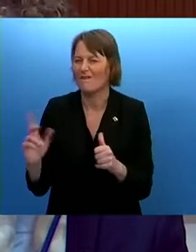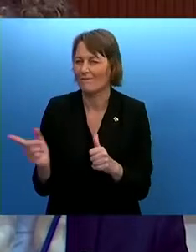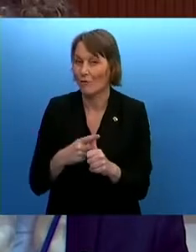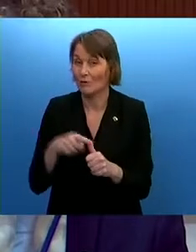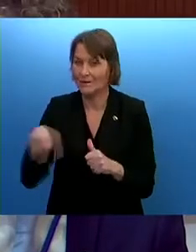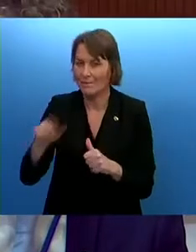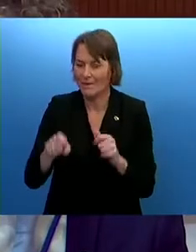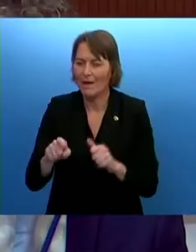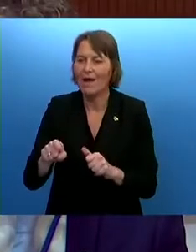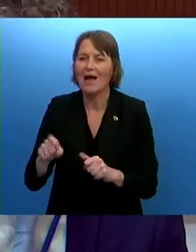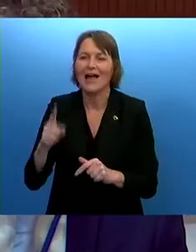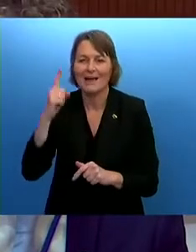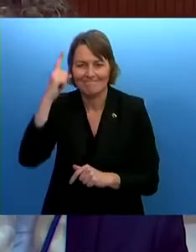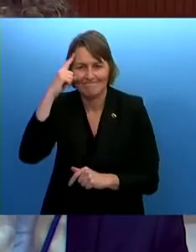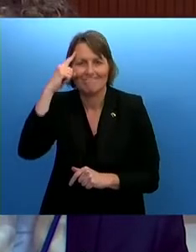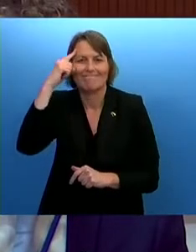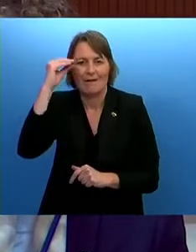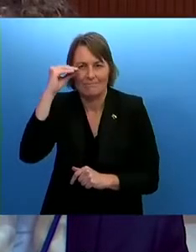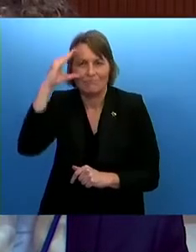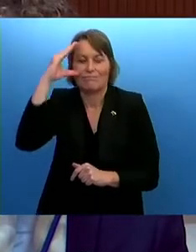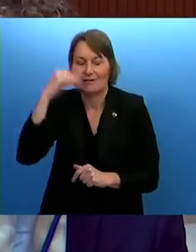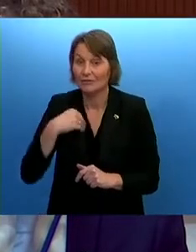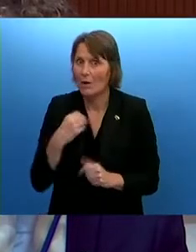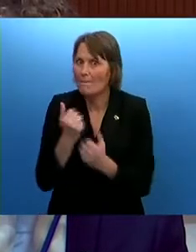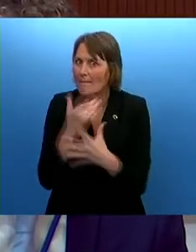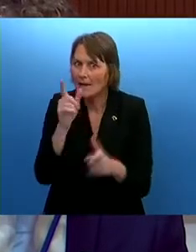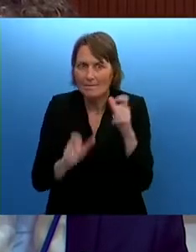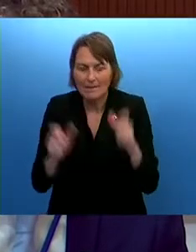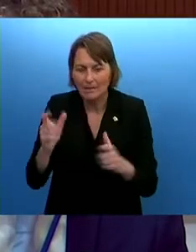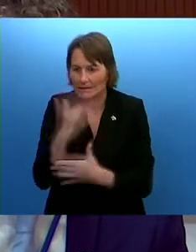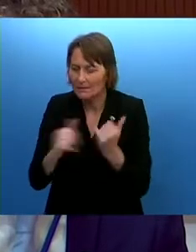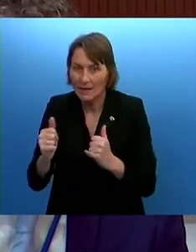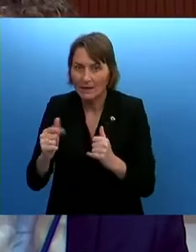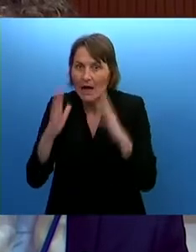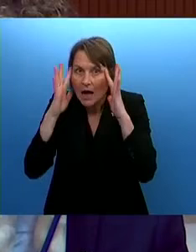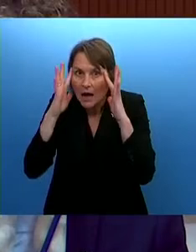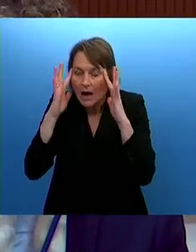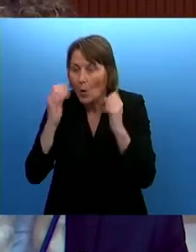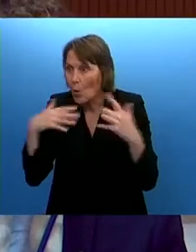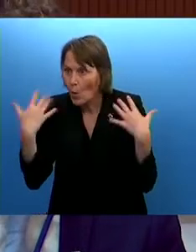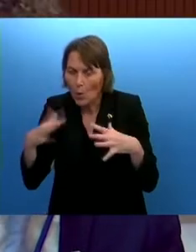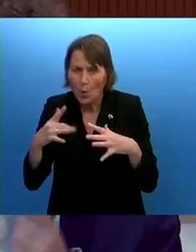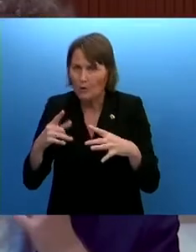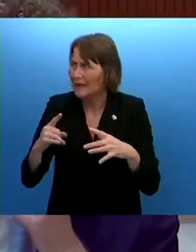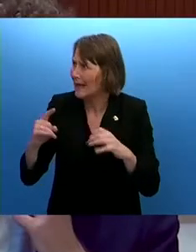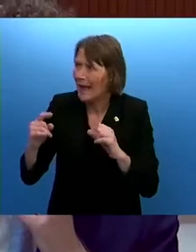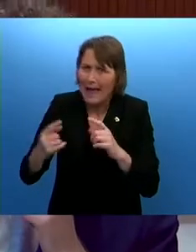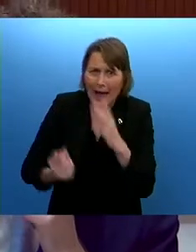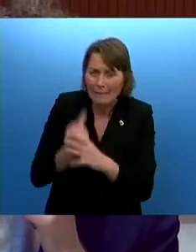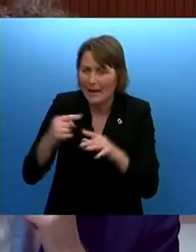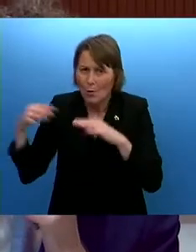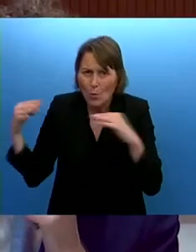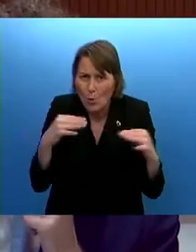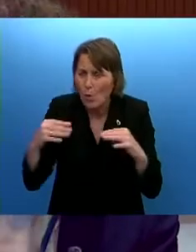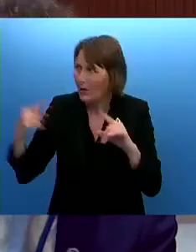high percentages of people with disabilities who are fleeing violence and persecution, sometimes as the result of climate